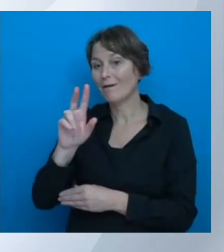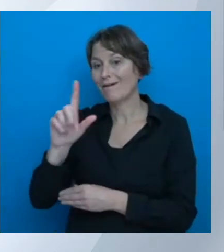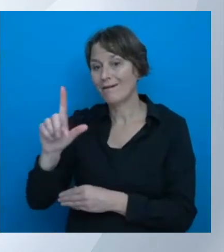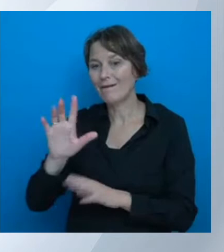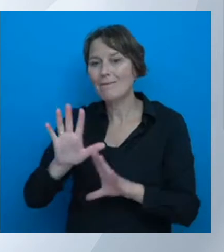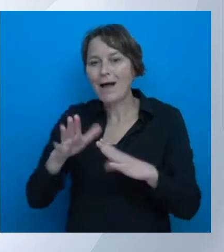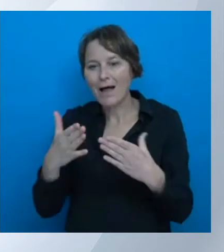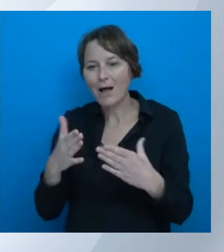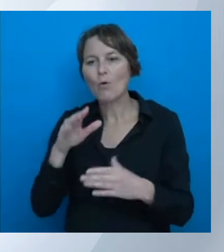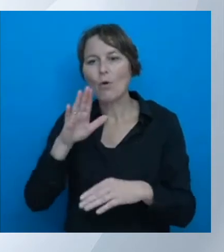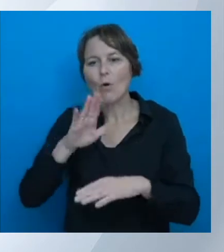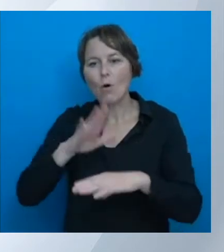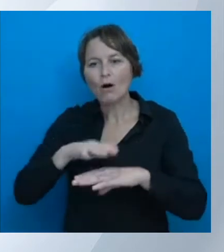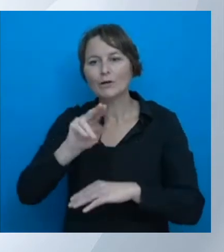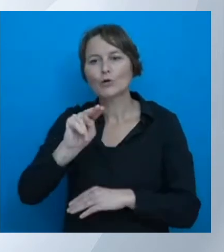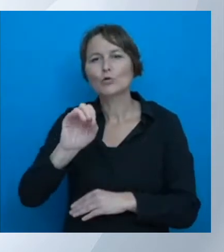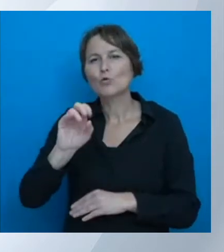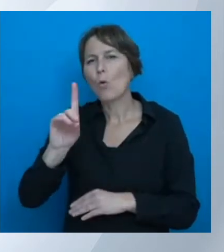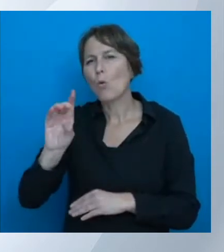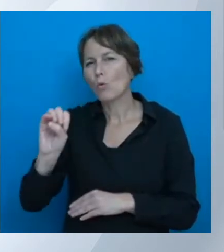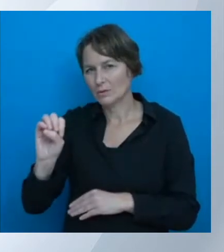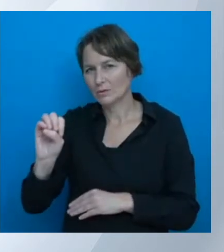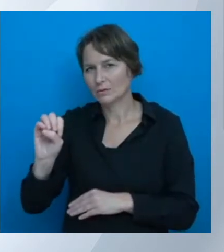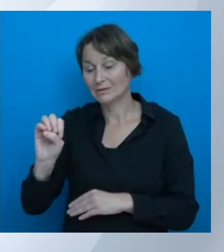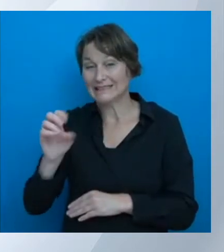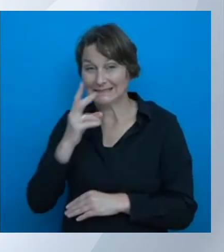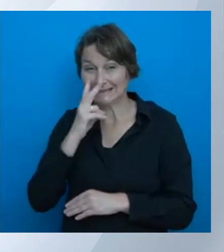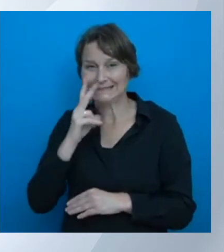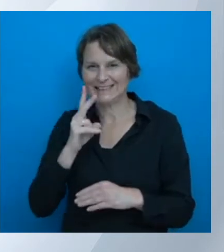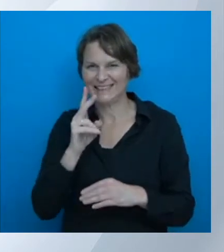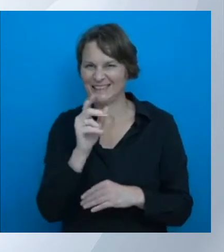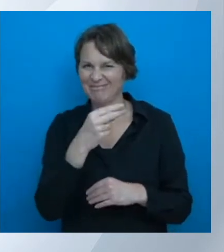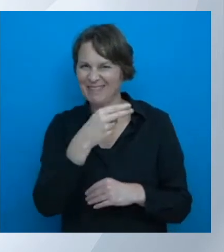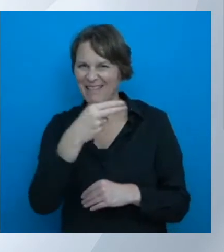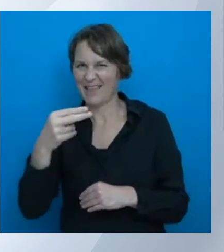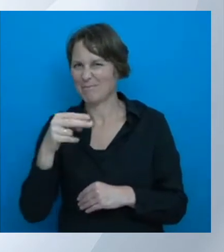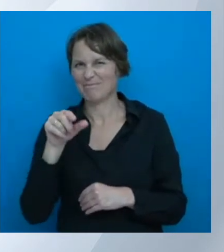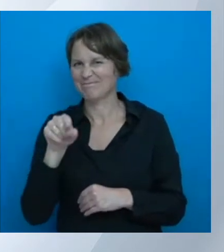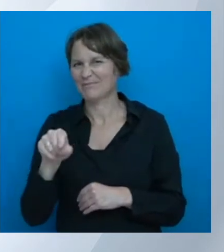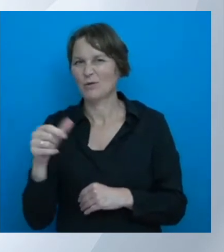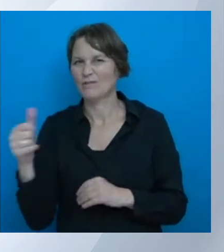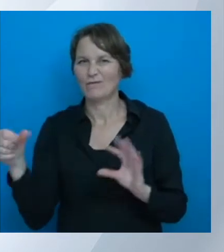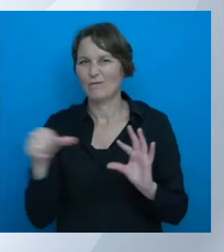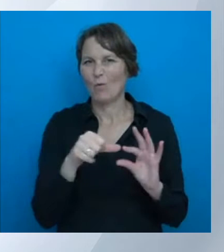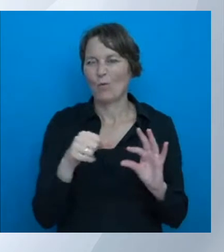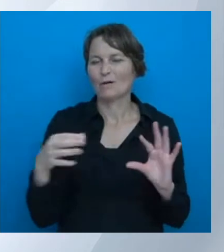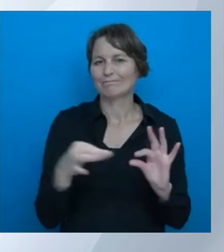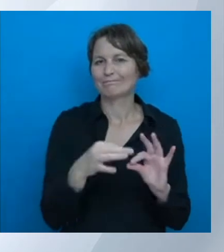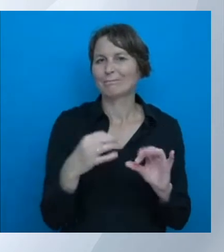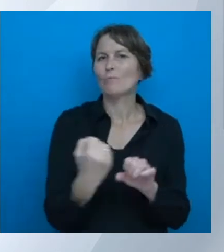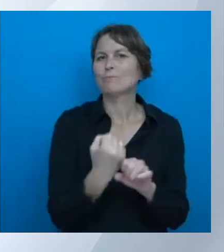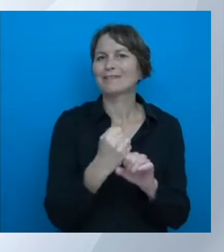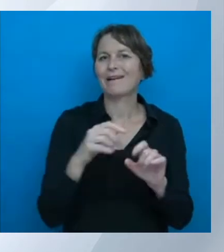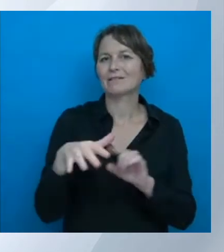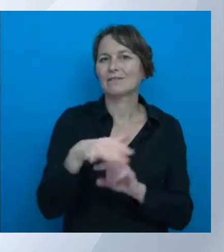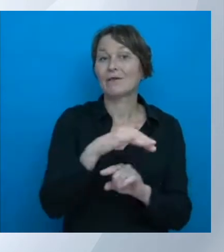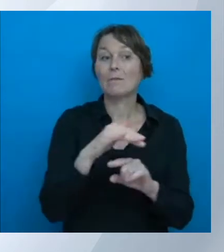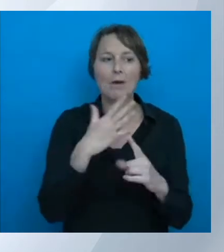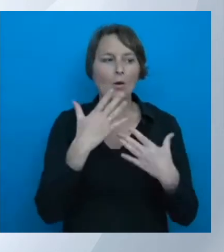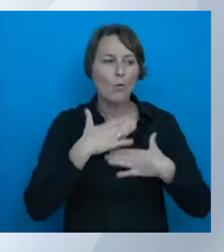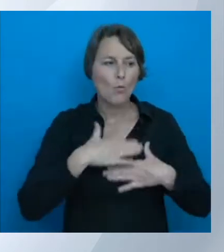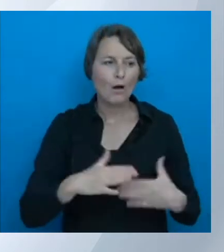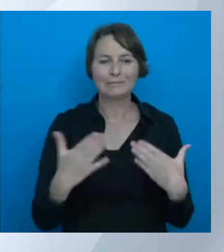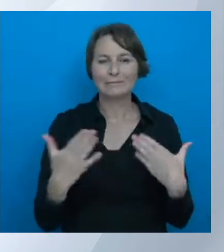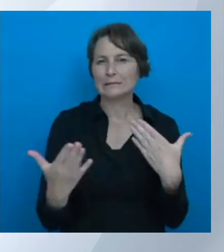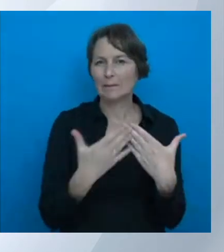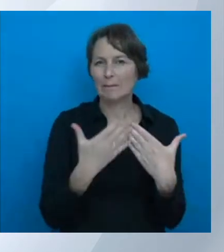have hard-coded this name of the app over here, but which is not a good idea for production environment. But just for the sake of simplicity, I'm using that.